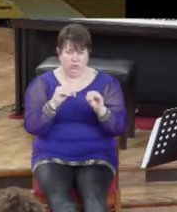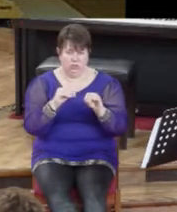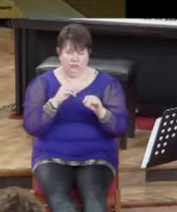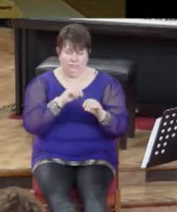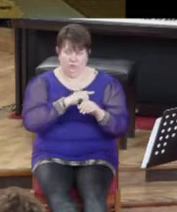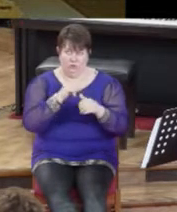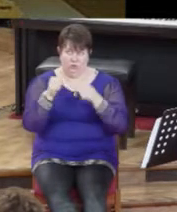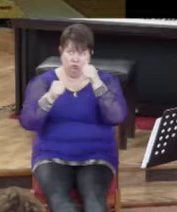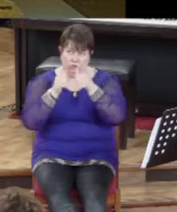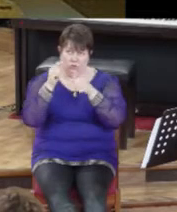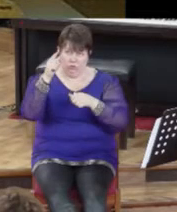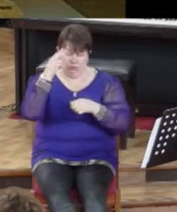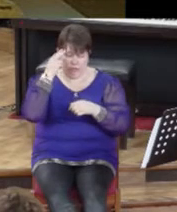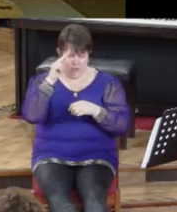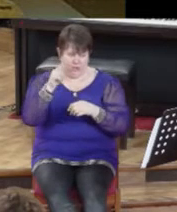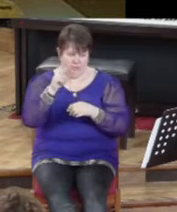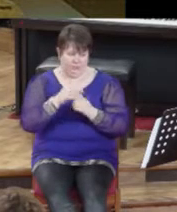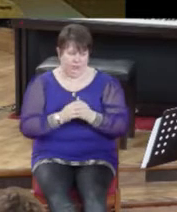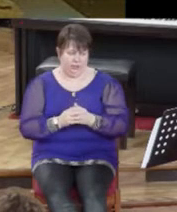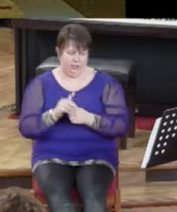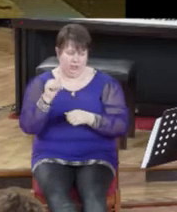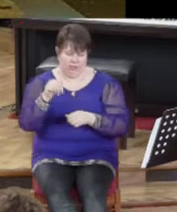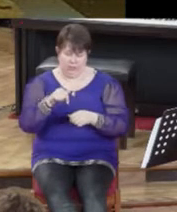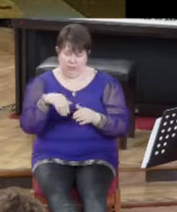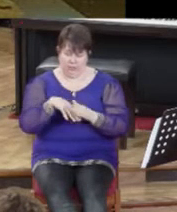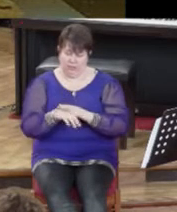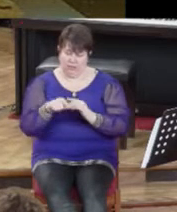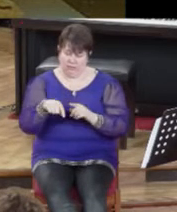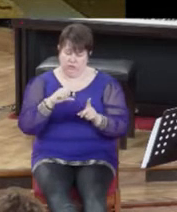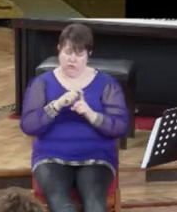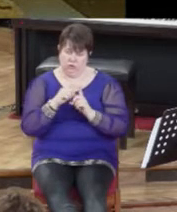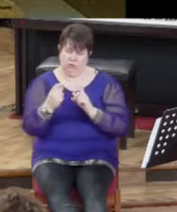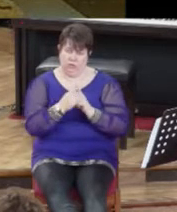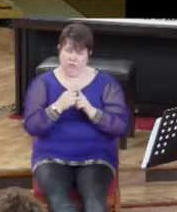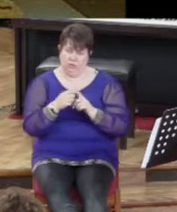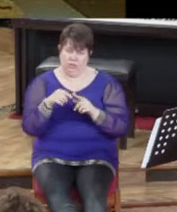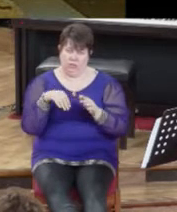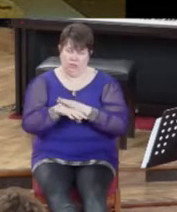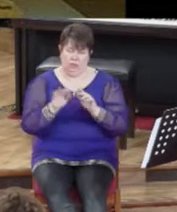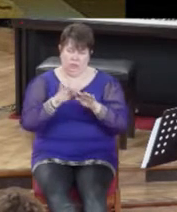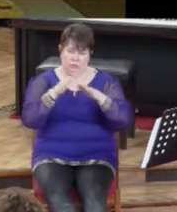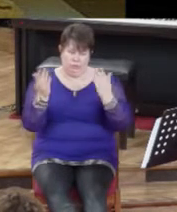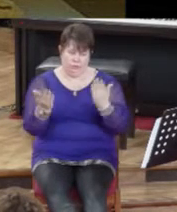glory of your name, both here in this community and across the world.